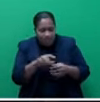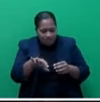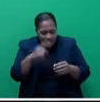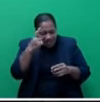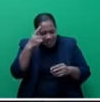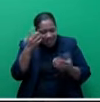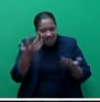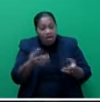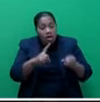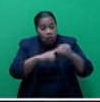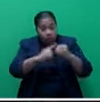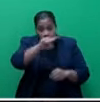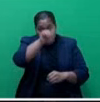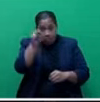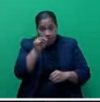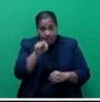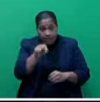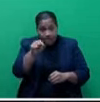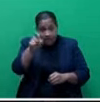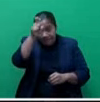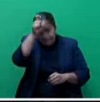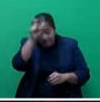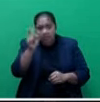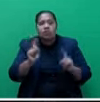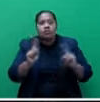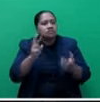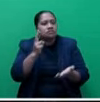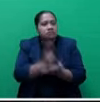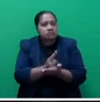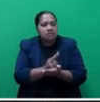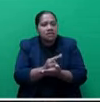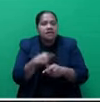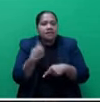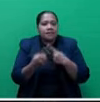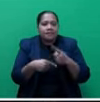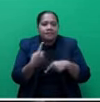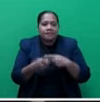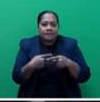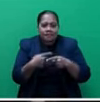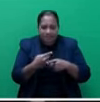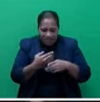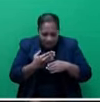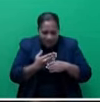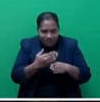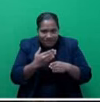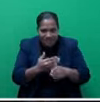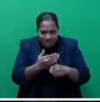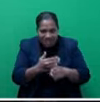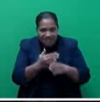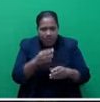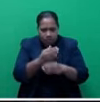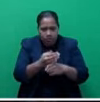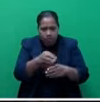the question really is about the efficiency. I think if we are not